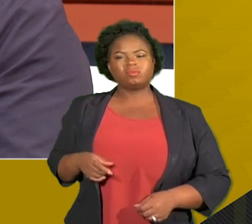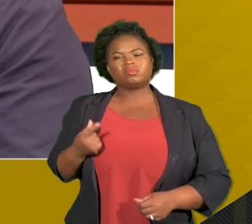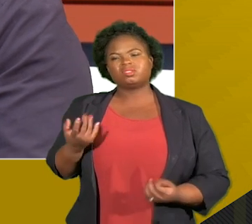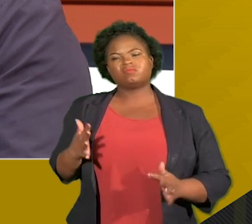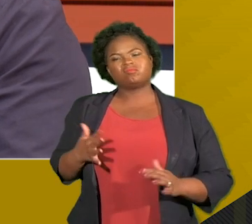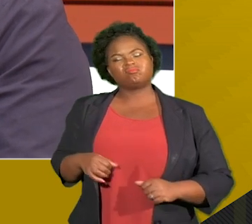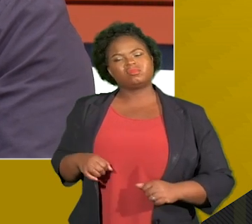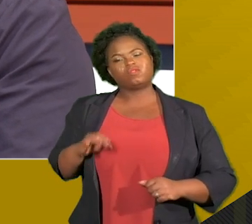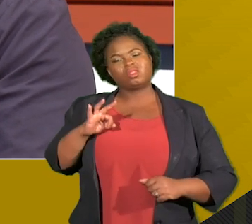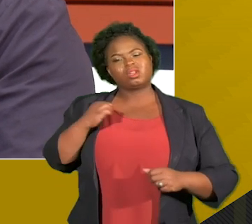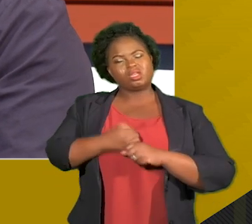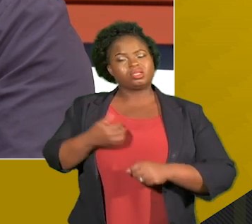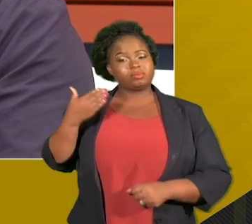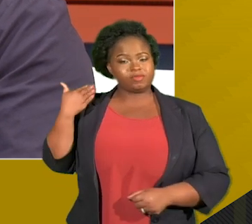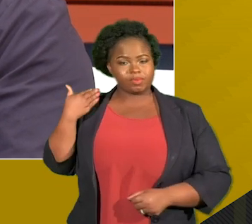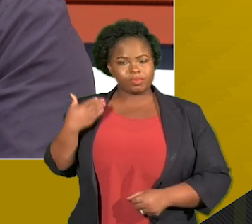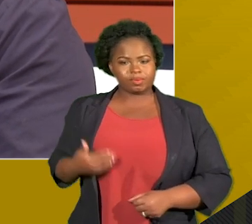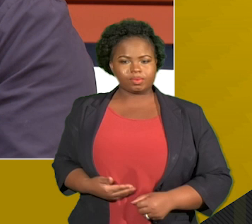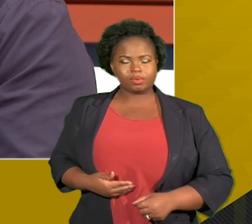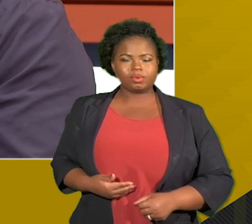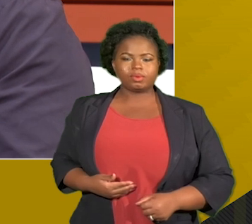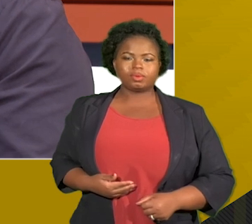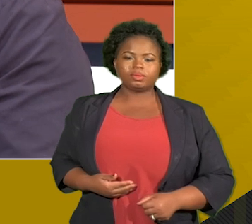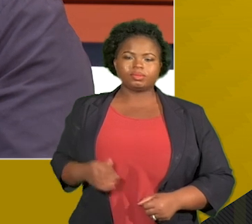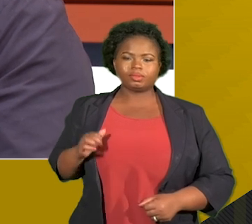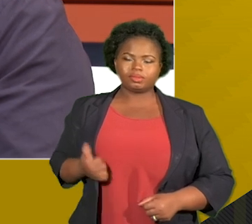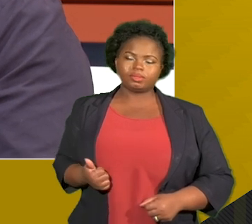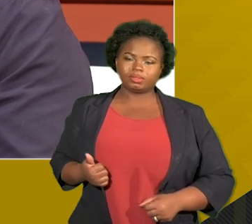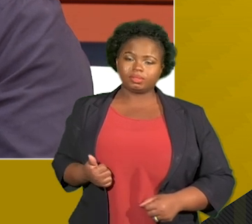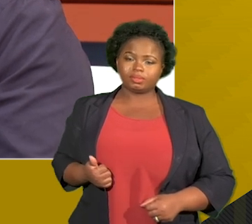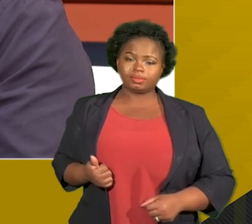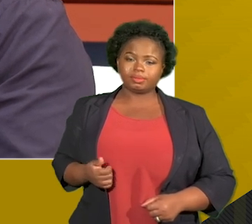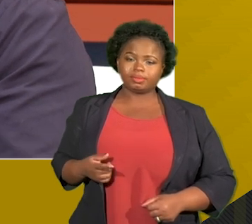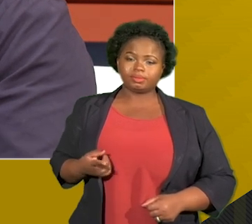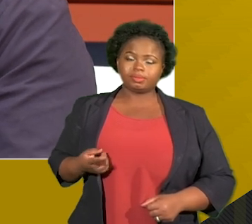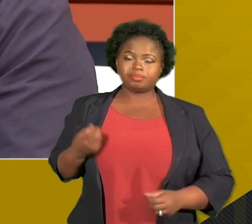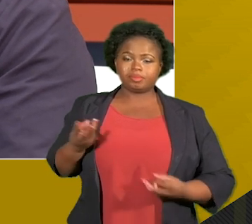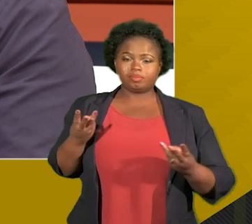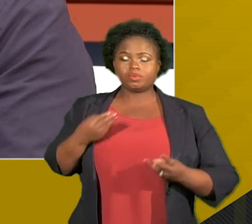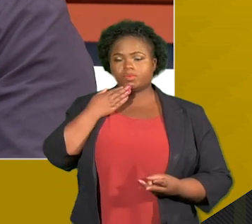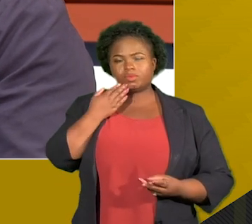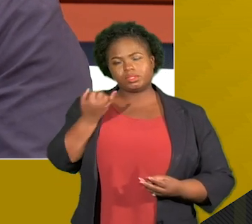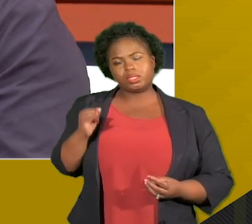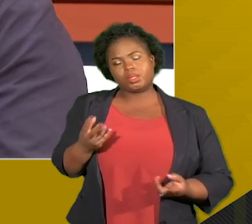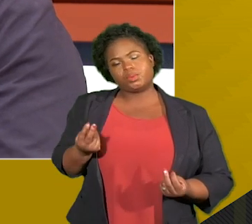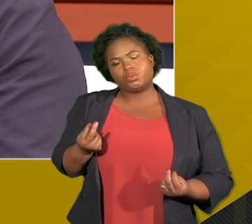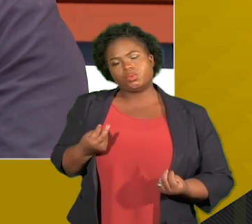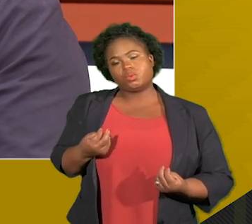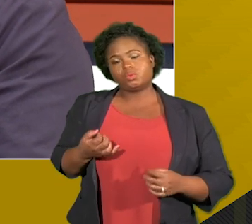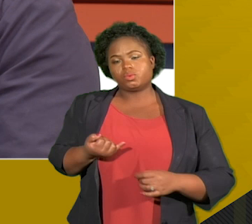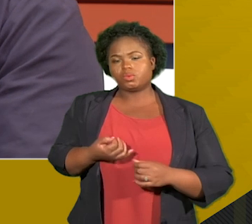past 3 years. And basically what we engage artists that are in their early careers or